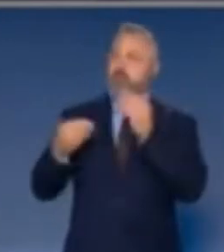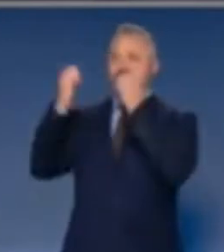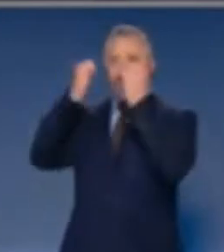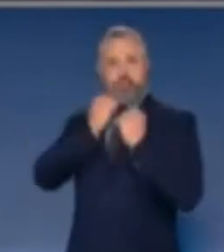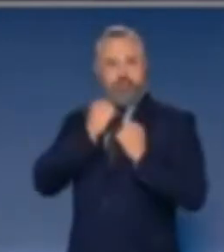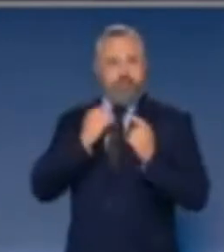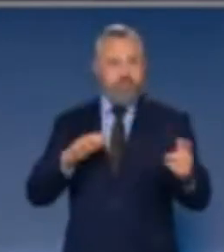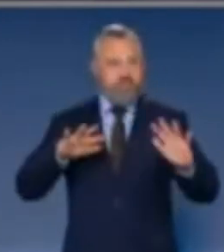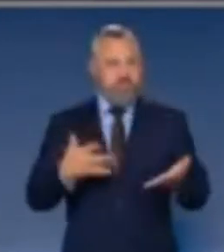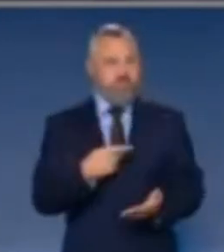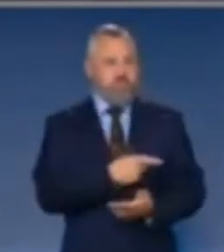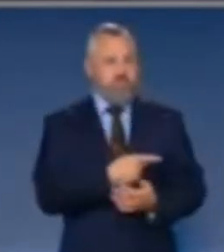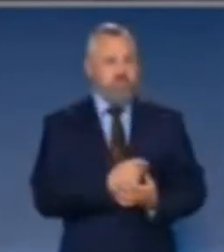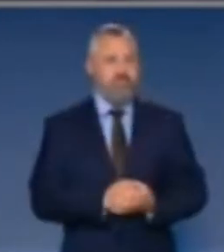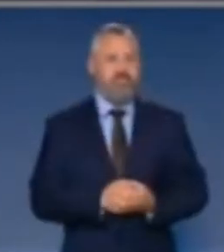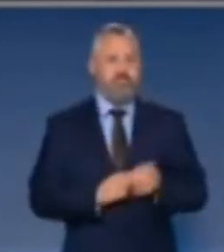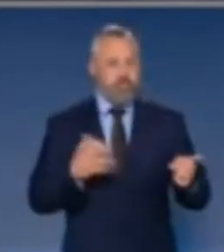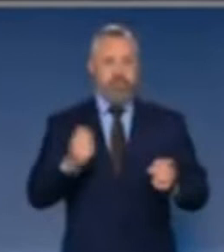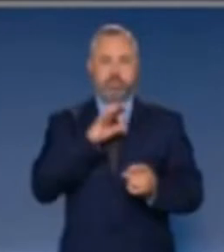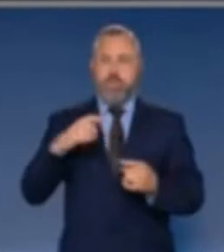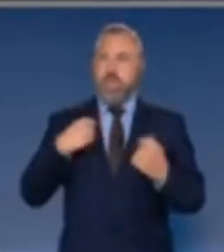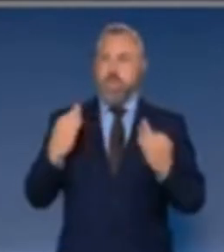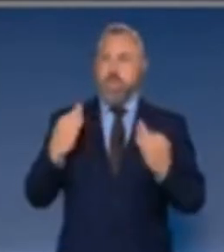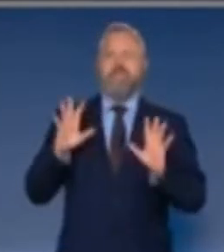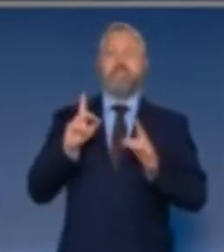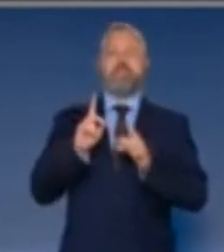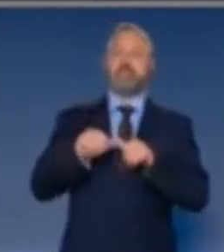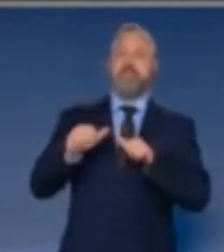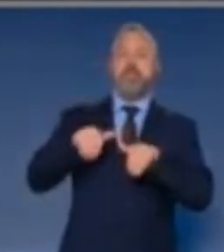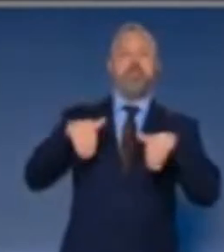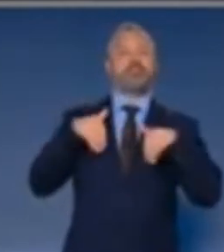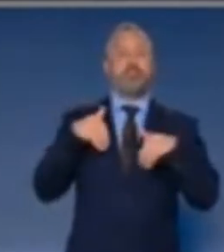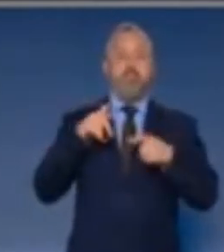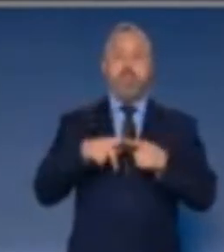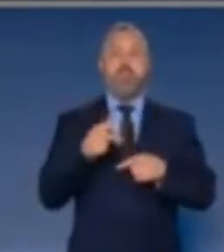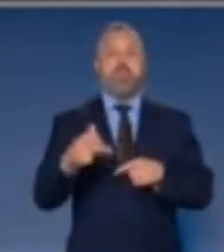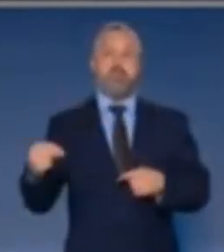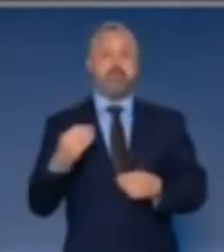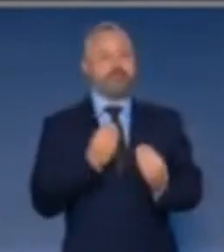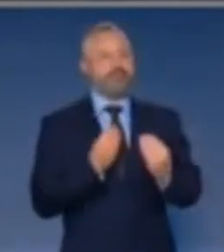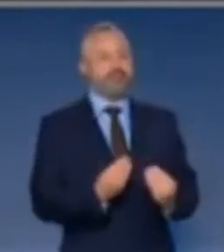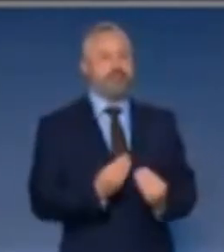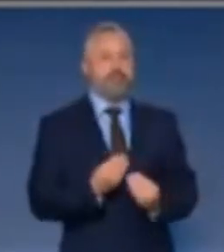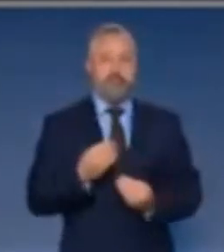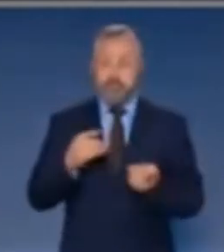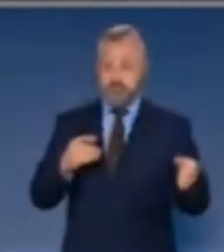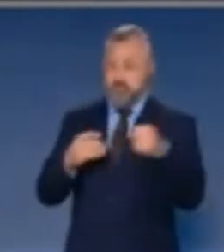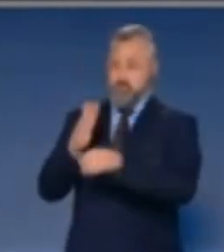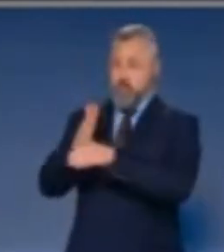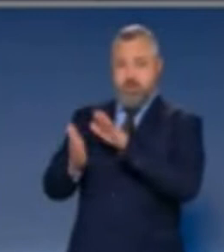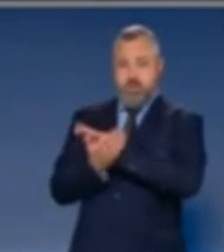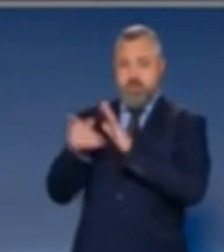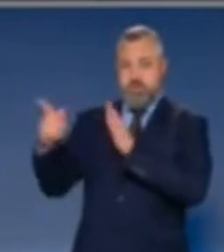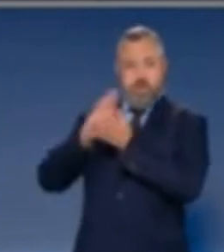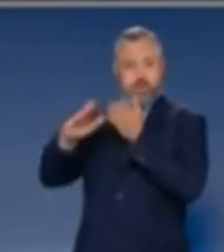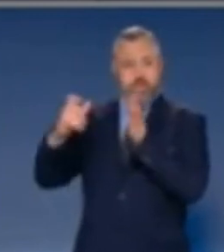carry out these vaccinations as the sole registered health professional deployed by the company to this site. I am advised that the